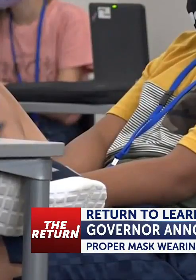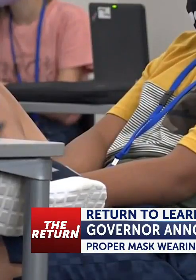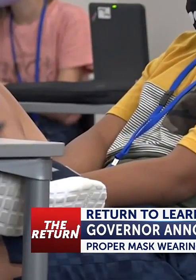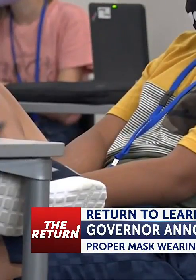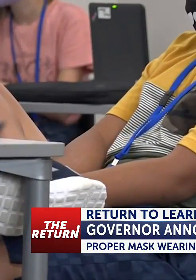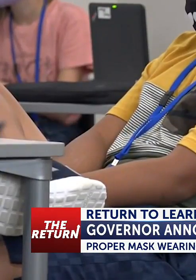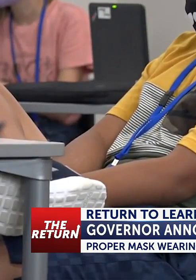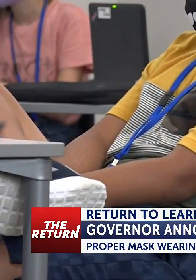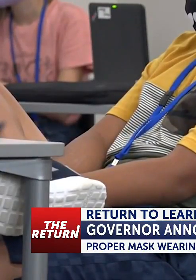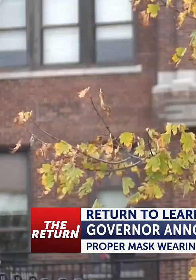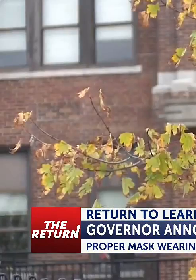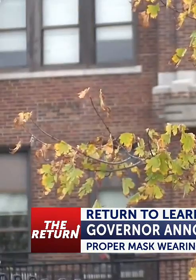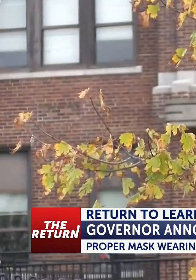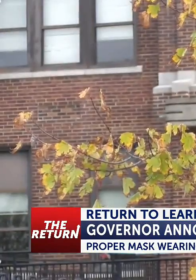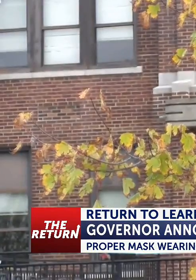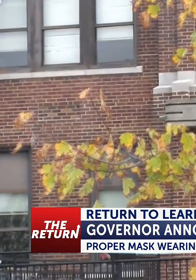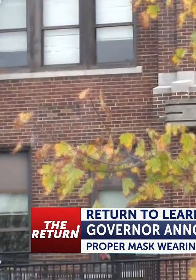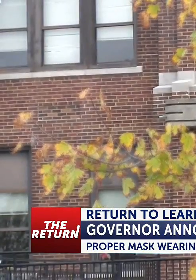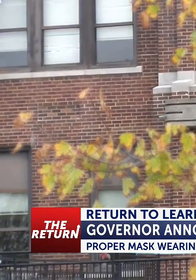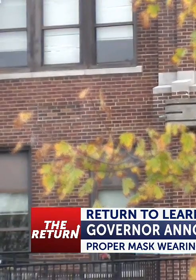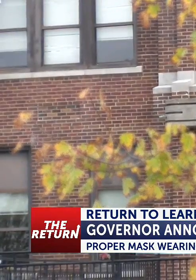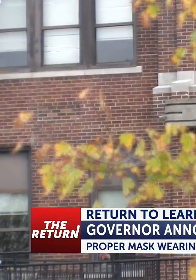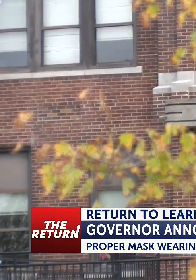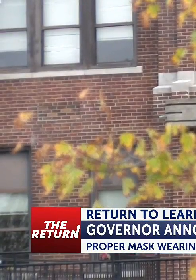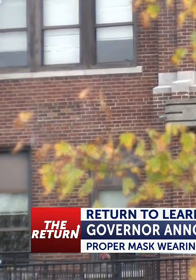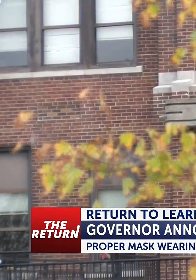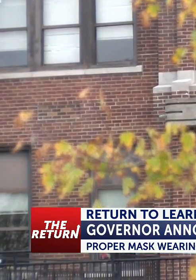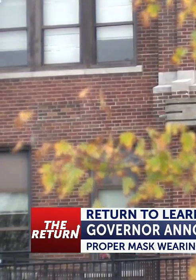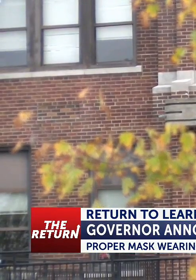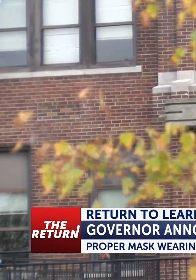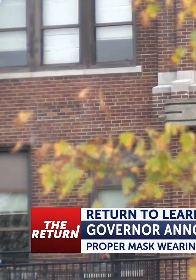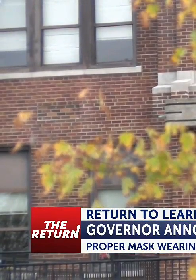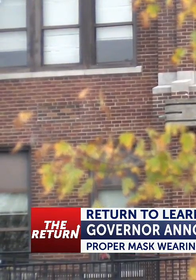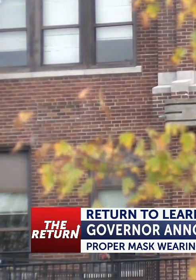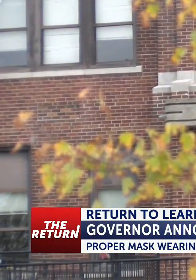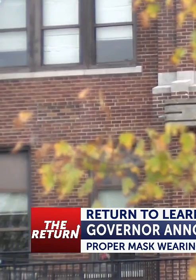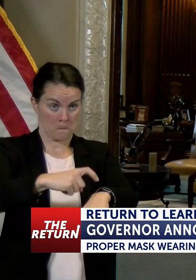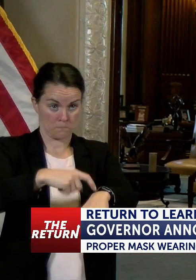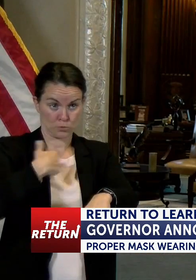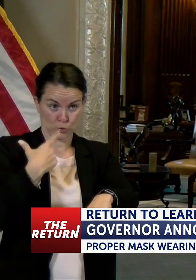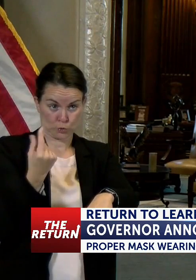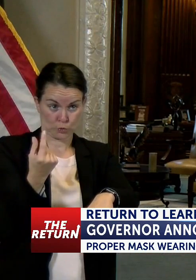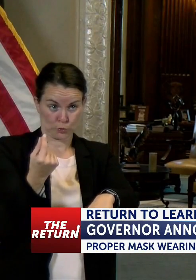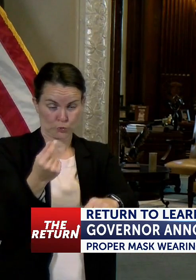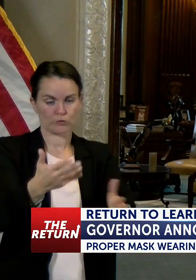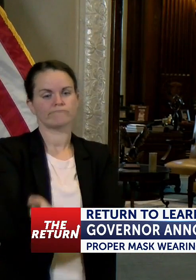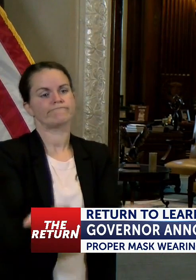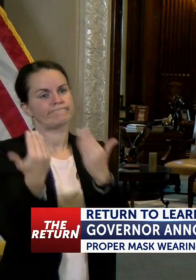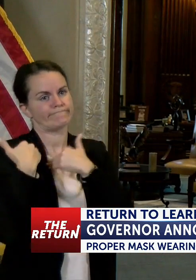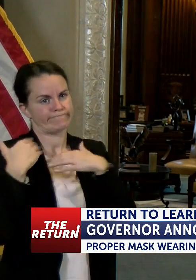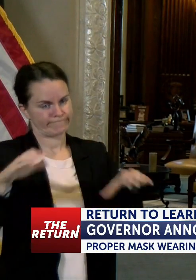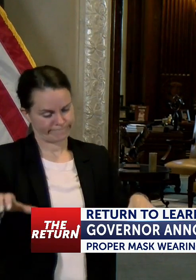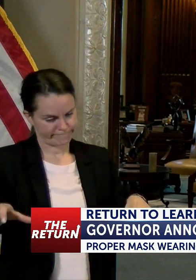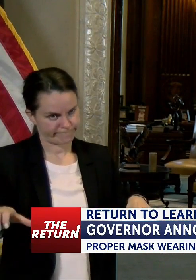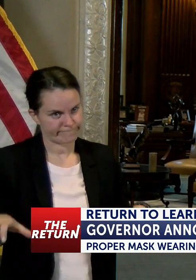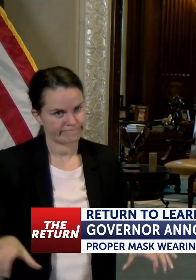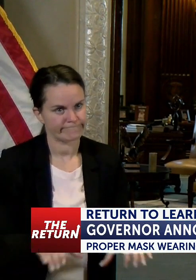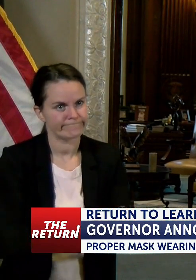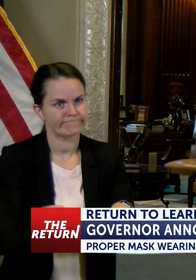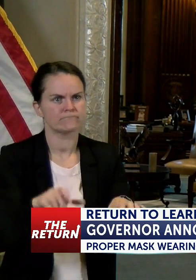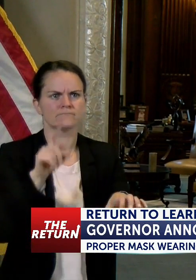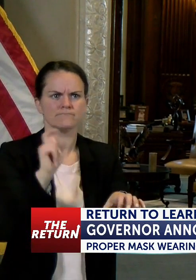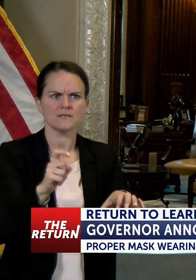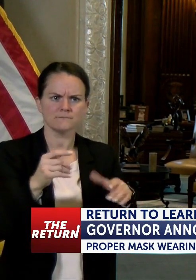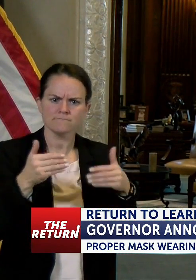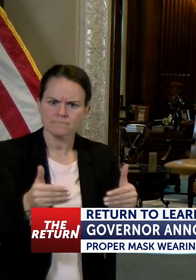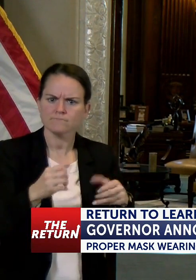wearing a mask, social distancing, and washing your hands to all Missourians. We got to do our part to protect one another.